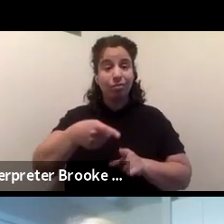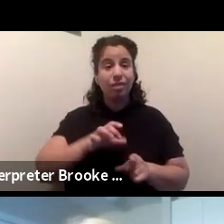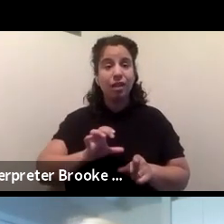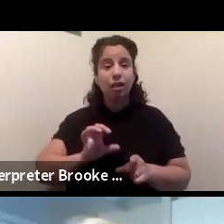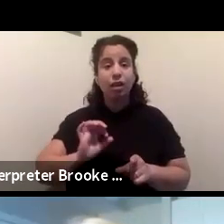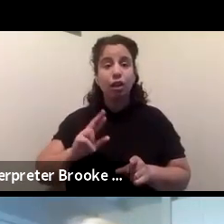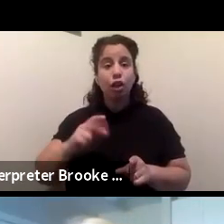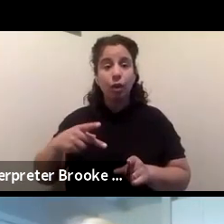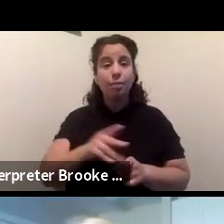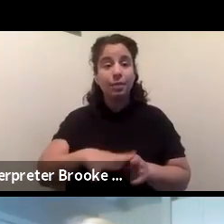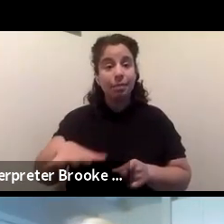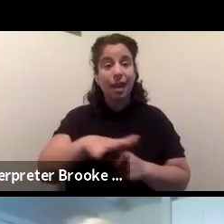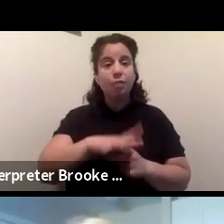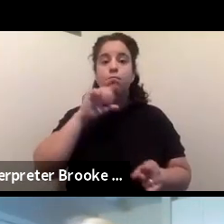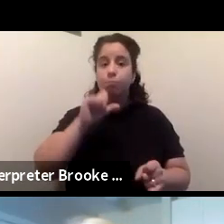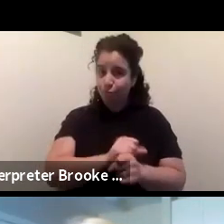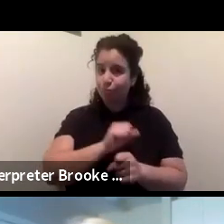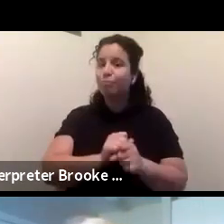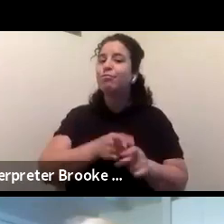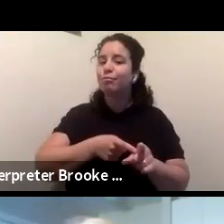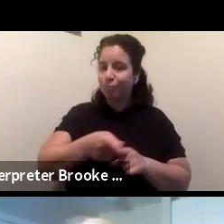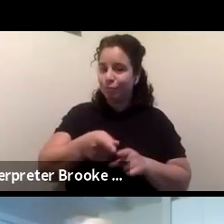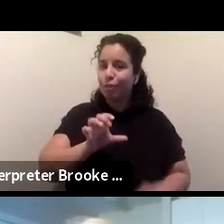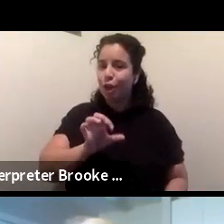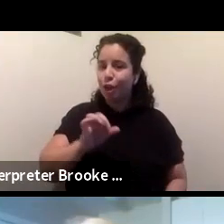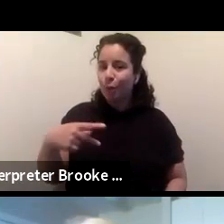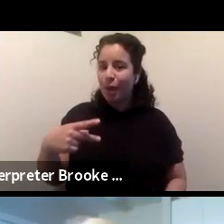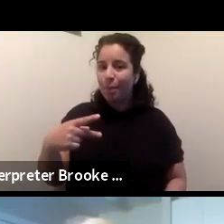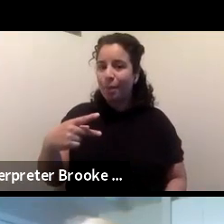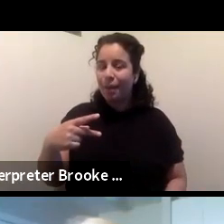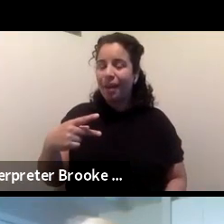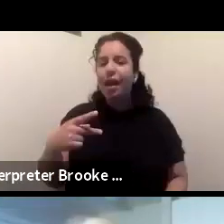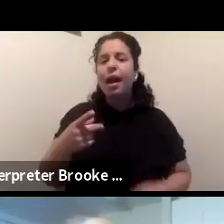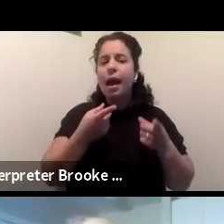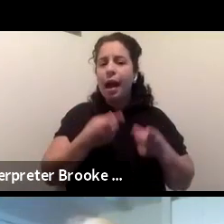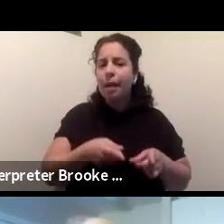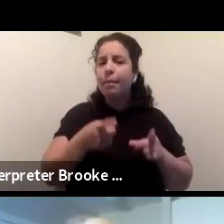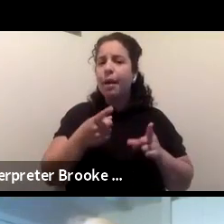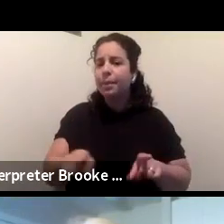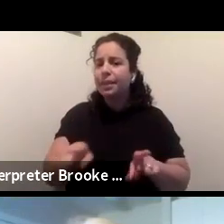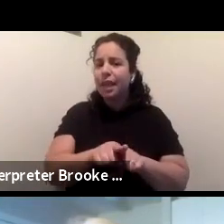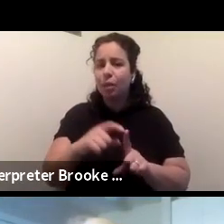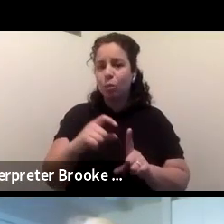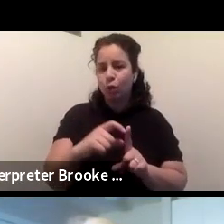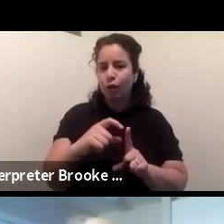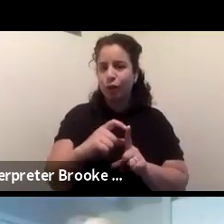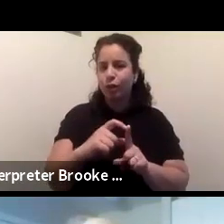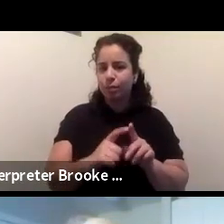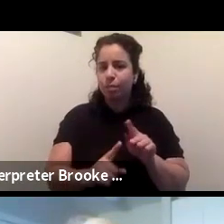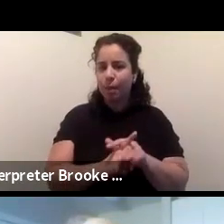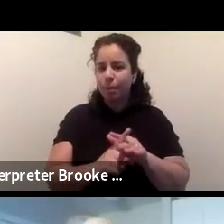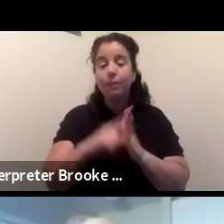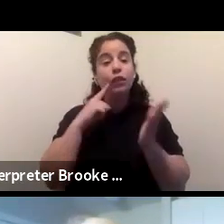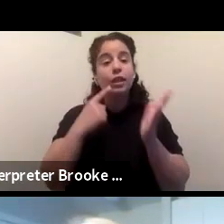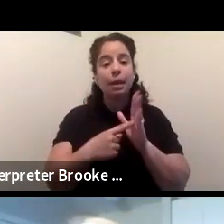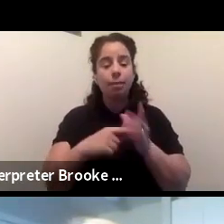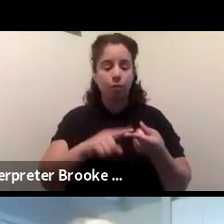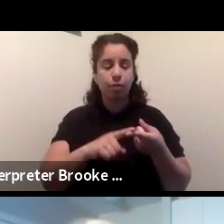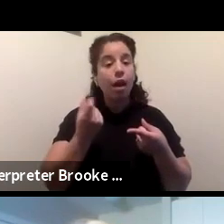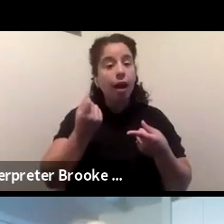crit space, words keep coming up, like understanding and